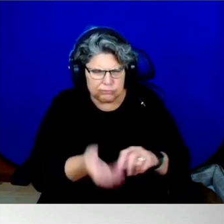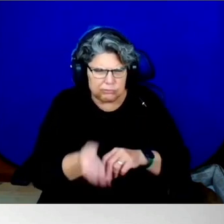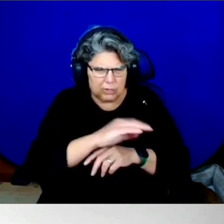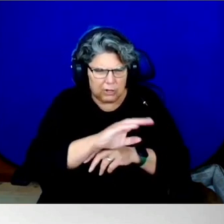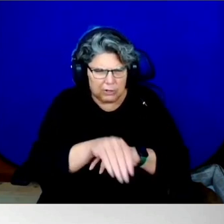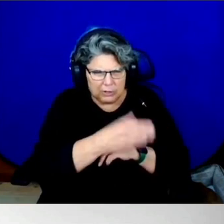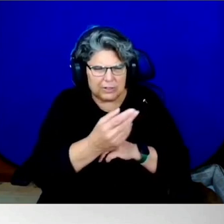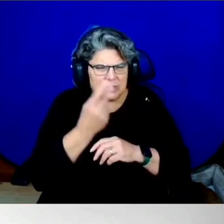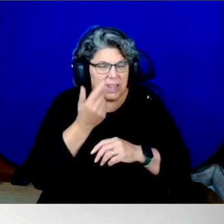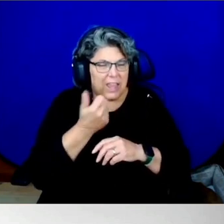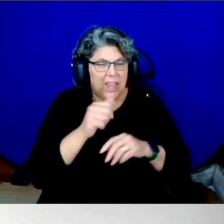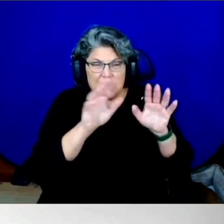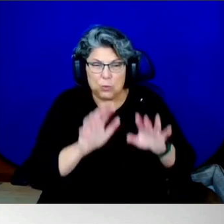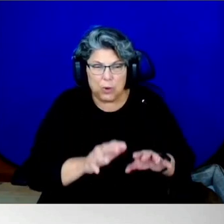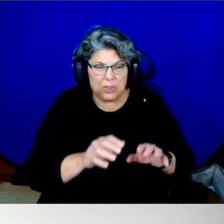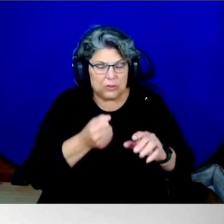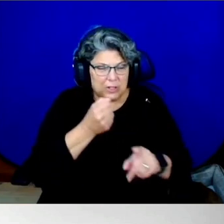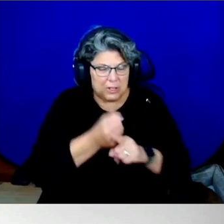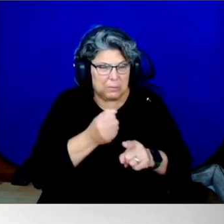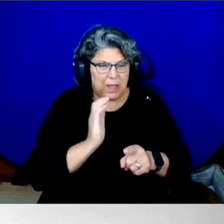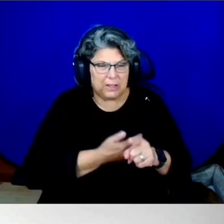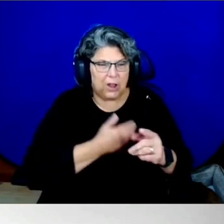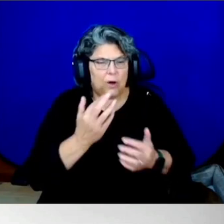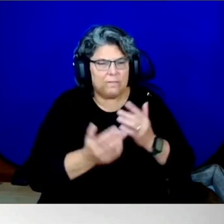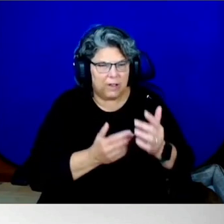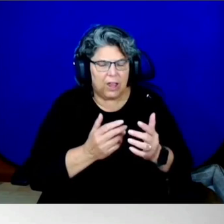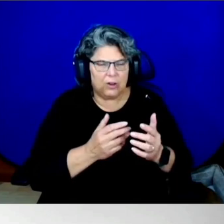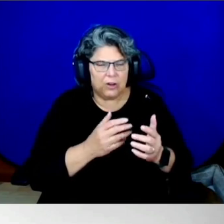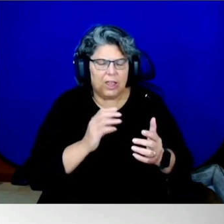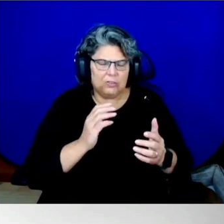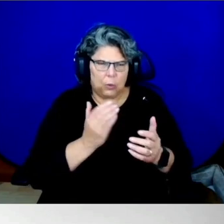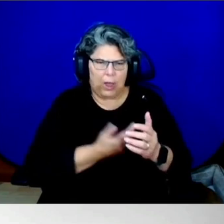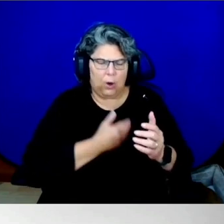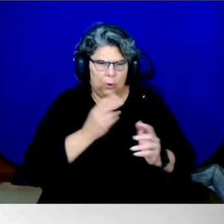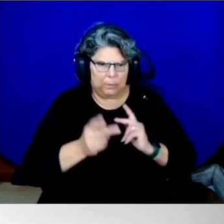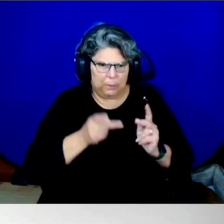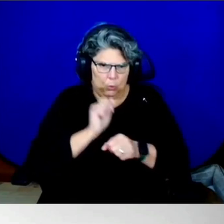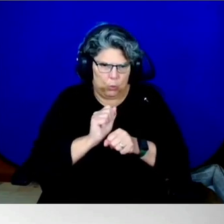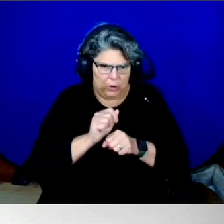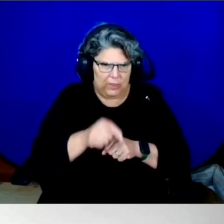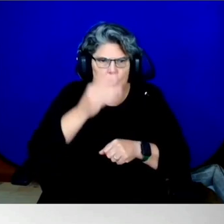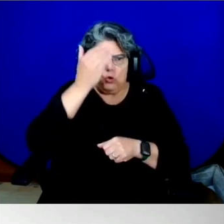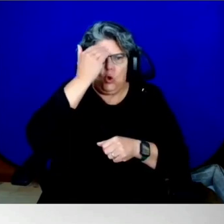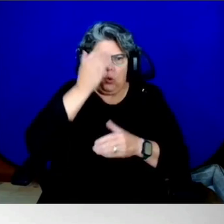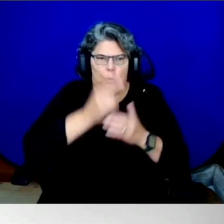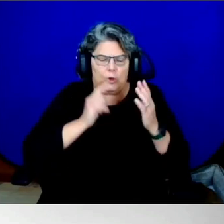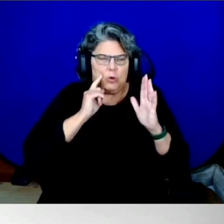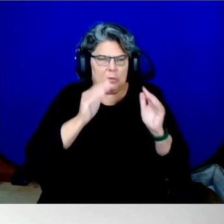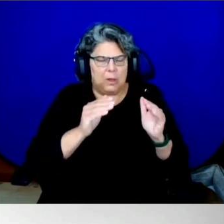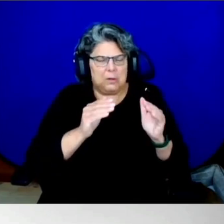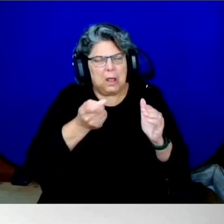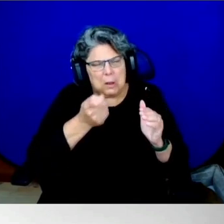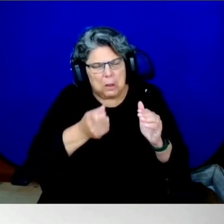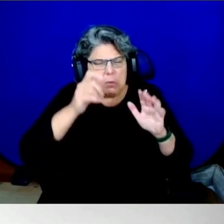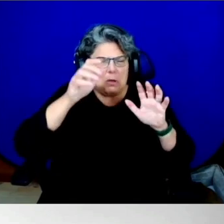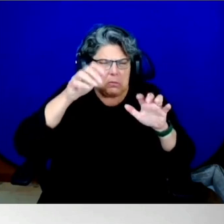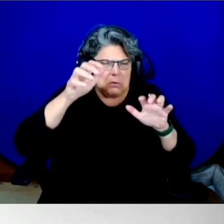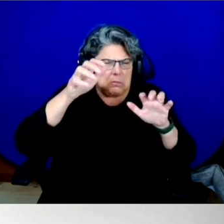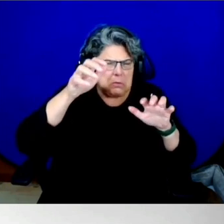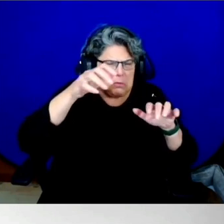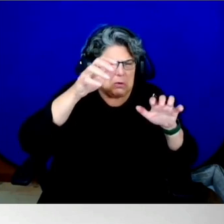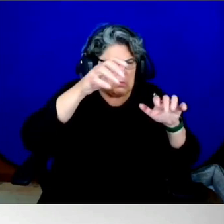that could impact the fire, our crews out on the line are well aware of that. But generally, we're just seeing a few sprinkles here right now, but nothing that's really causing